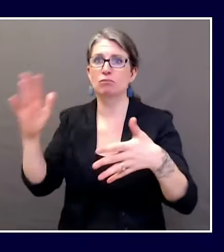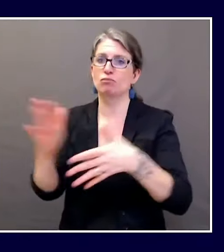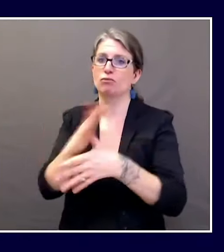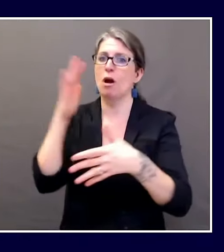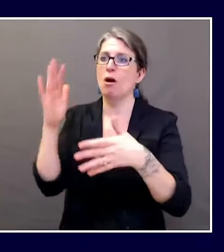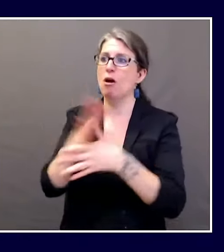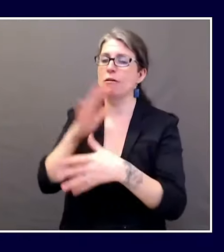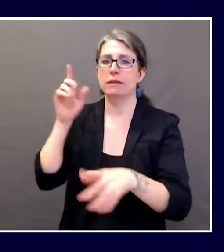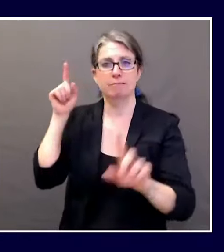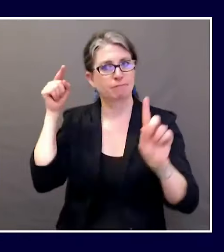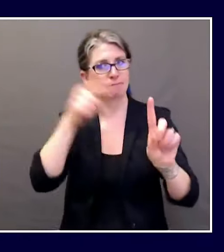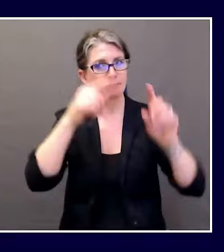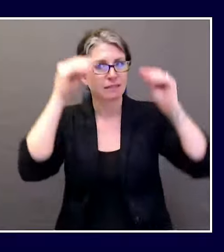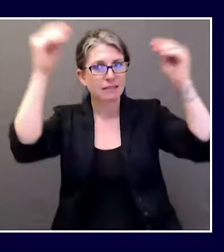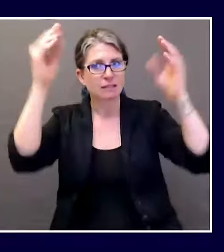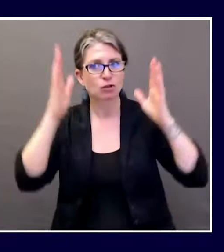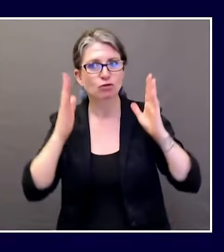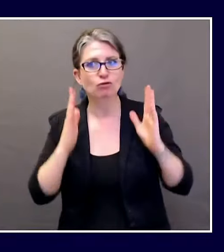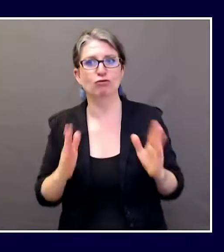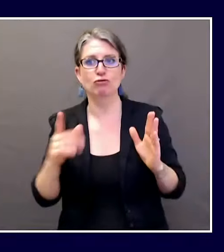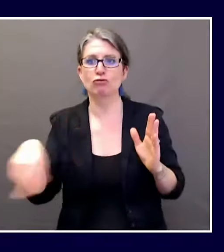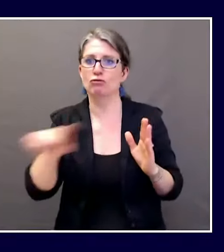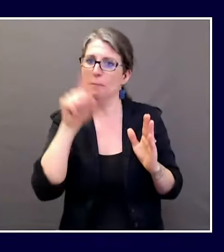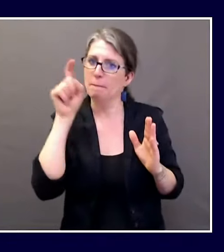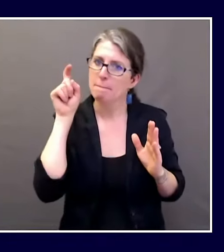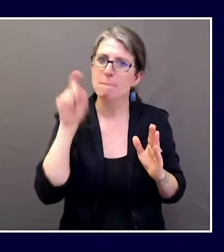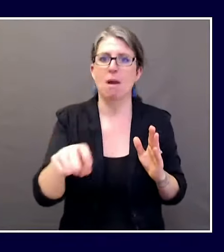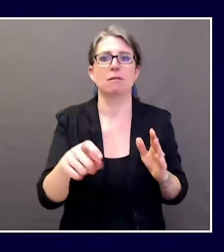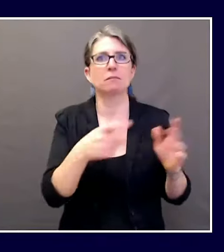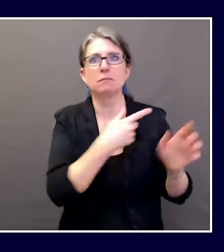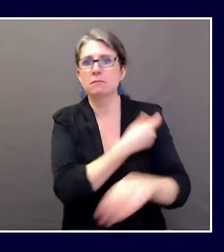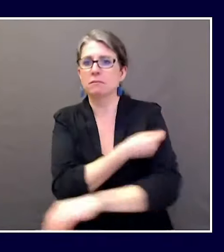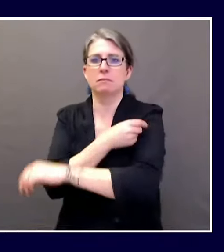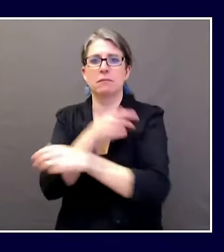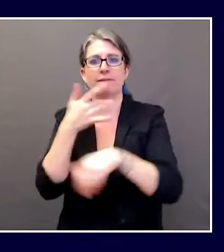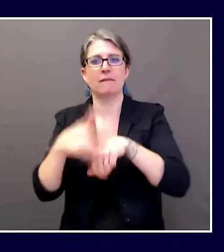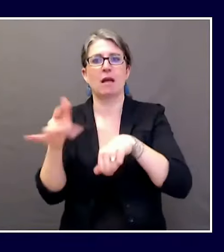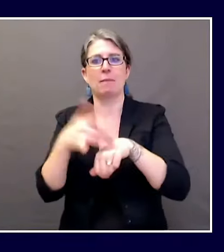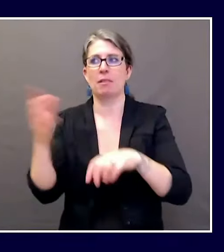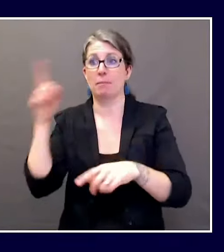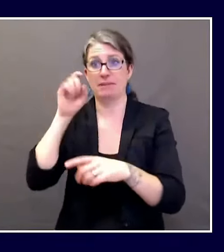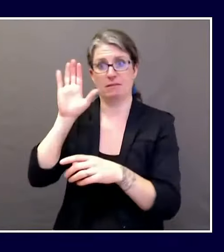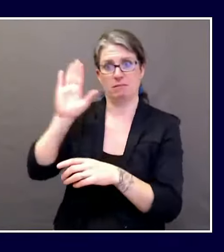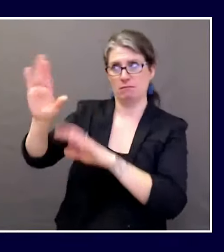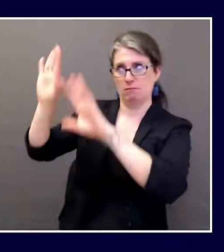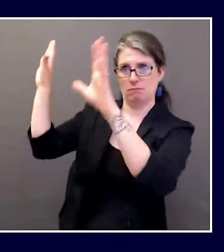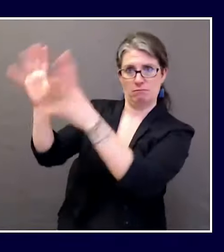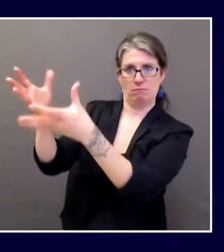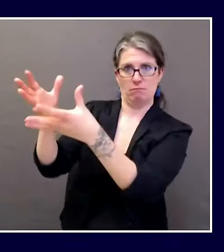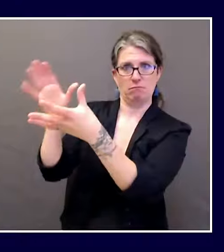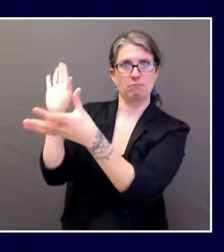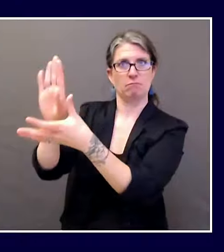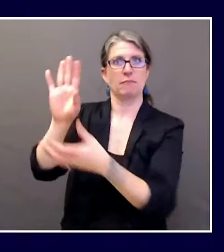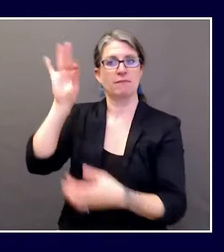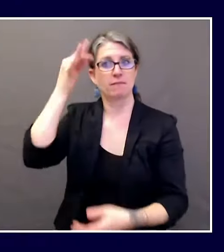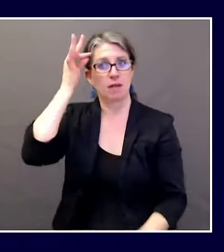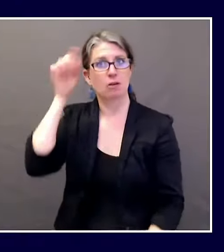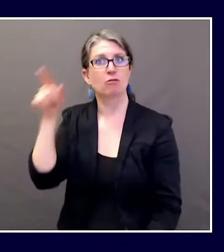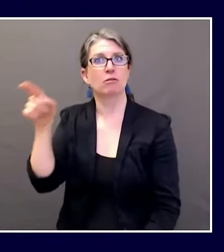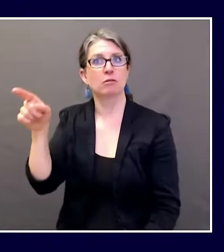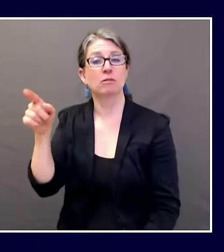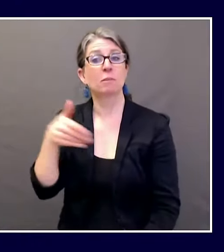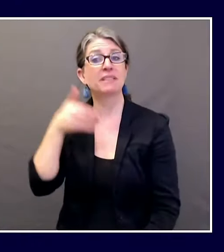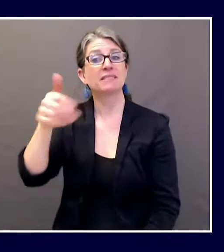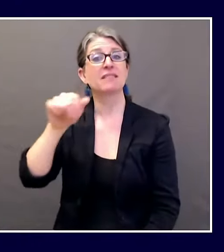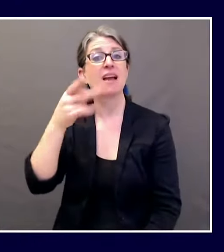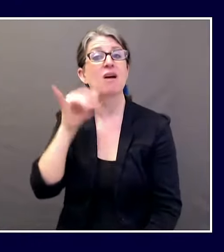get appointments there? That's exactly right, Chris. So come April 1st, the federal retail pharmacy program will no